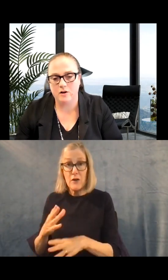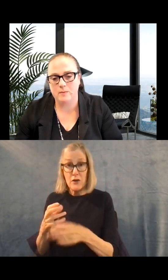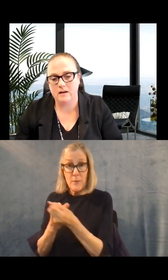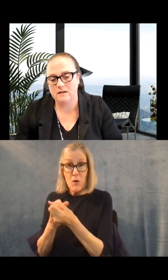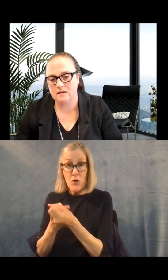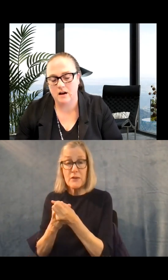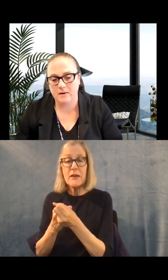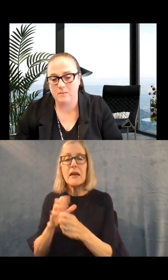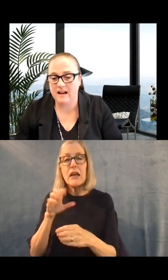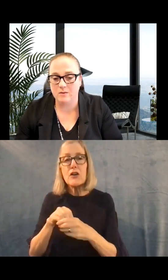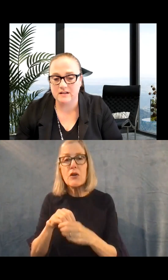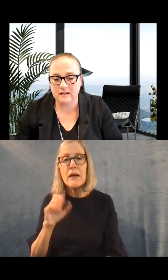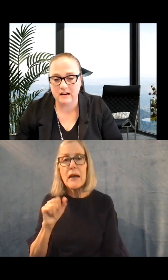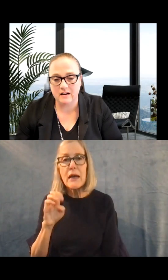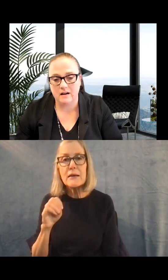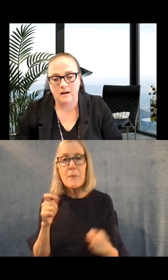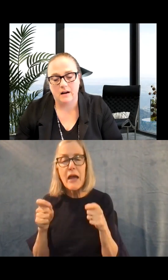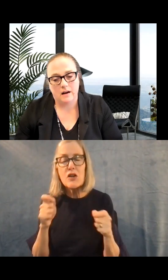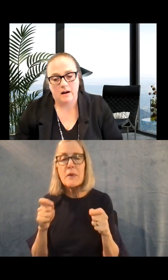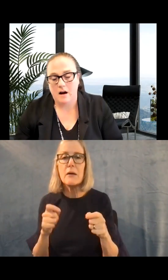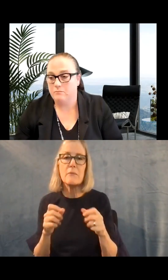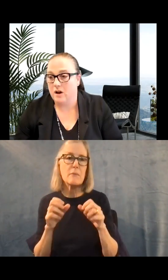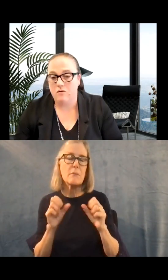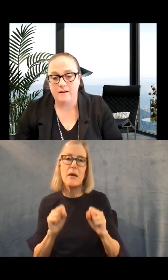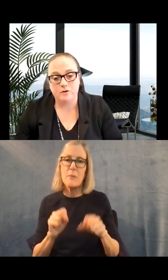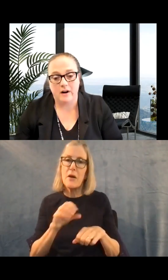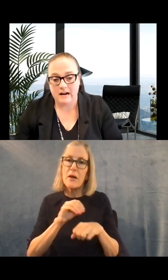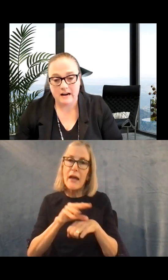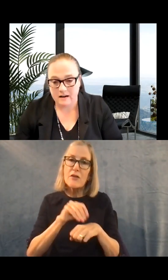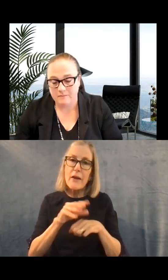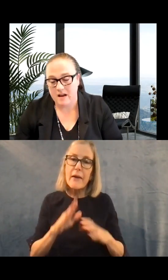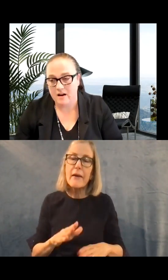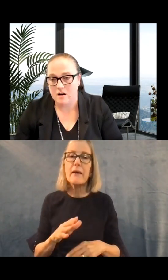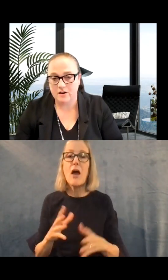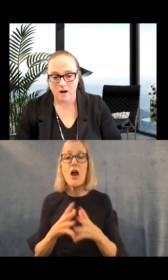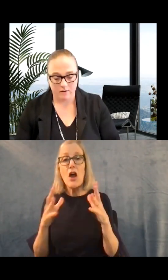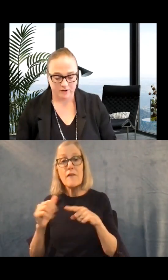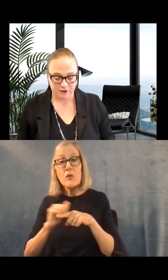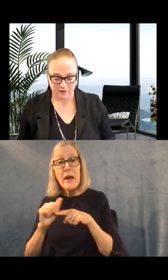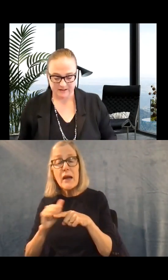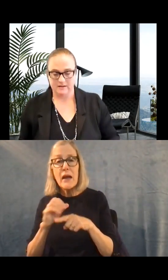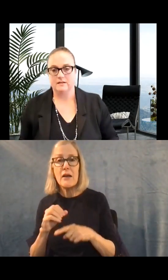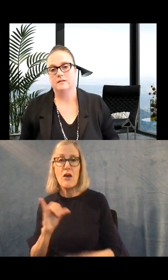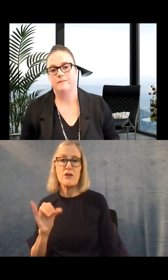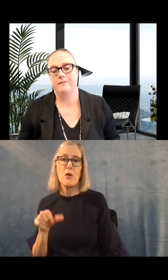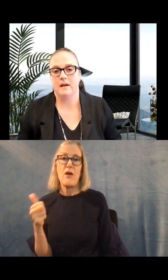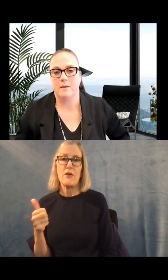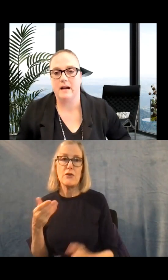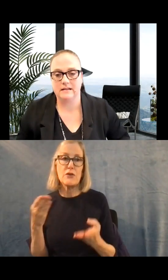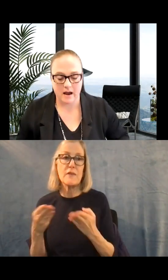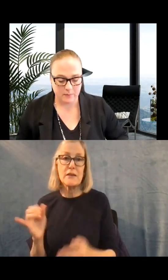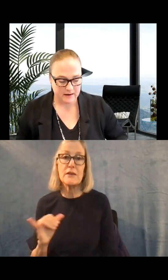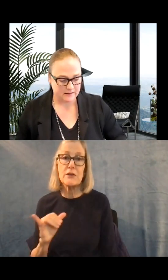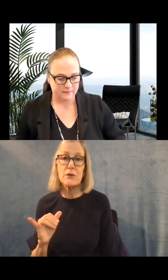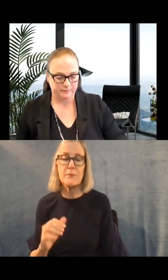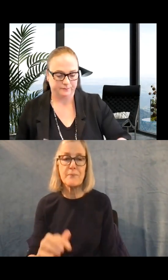case management. It could be counseling, a lot of training, and also other services.